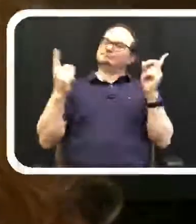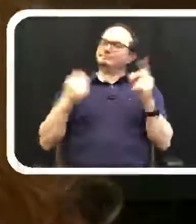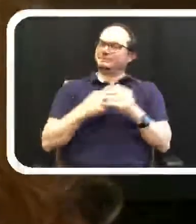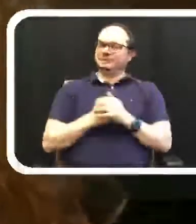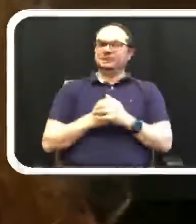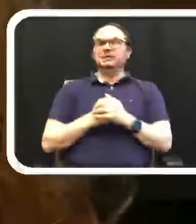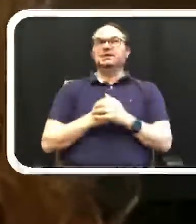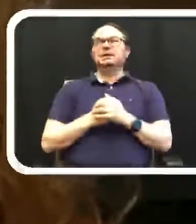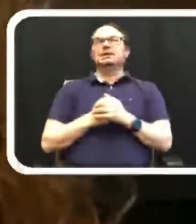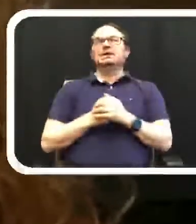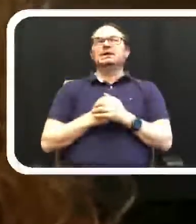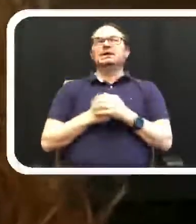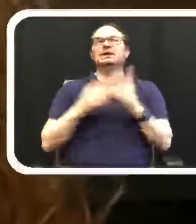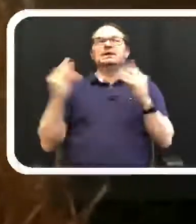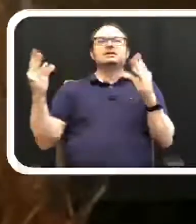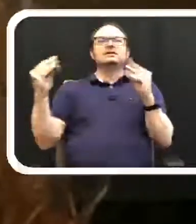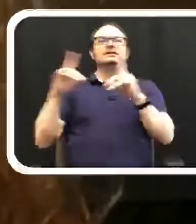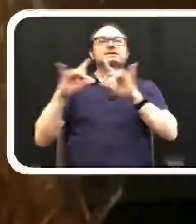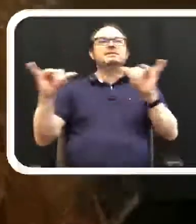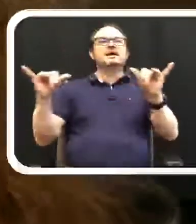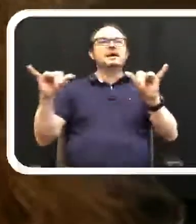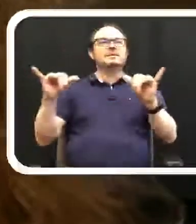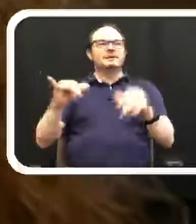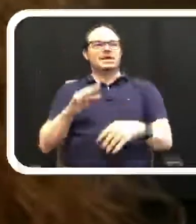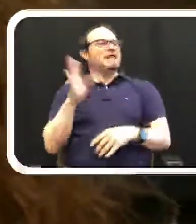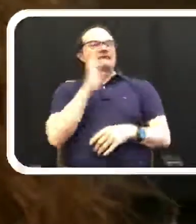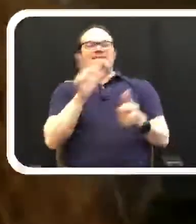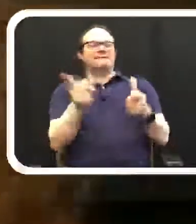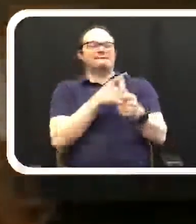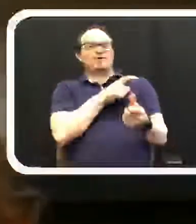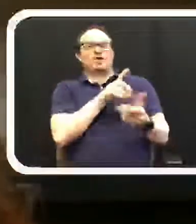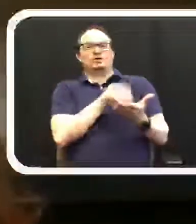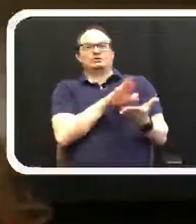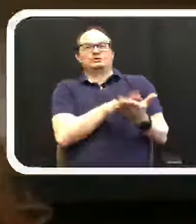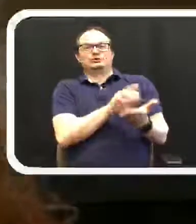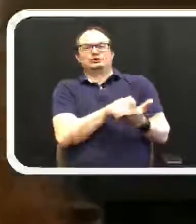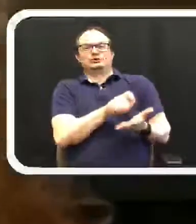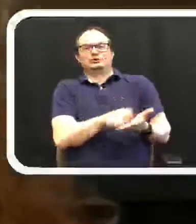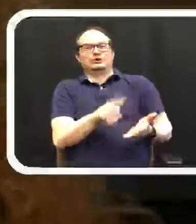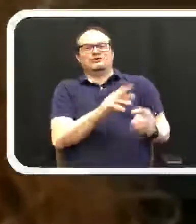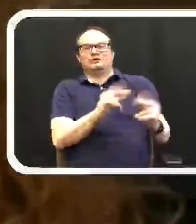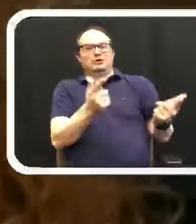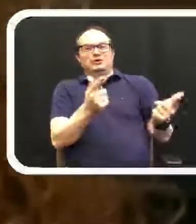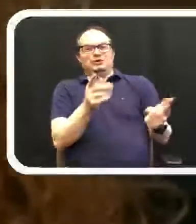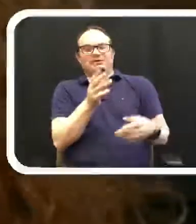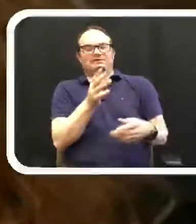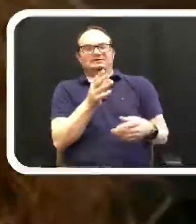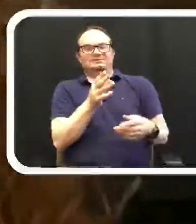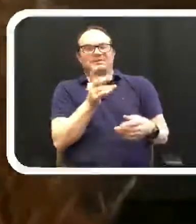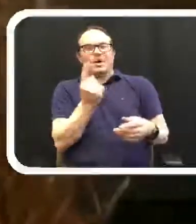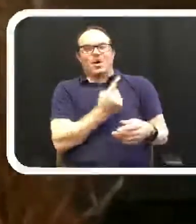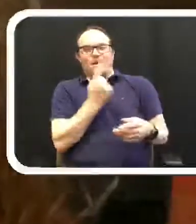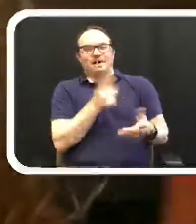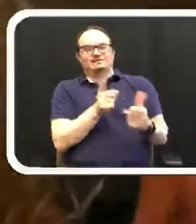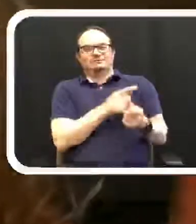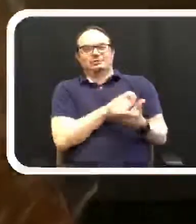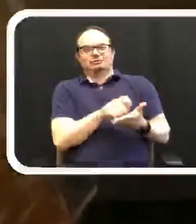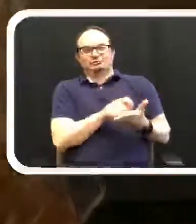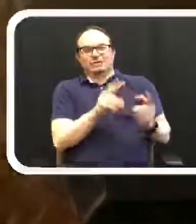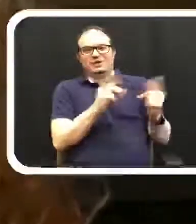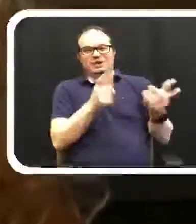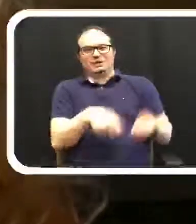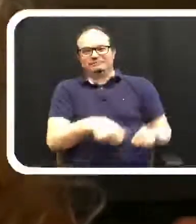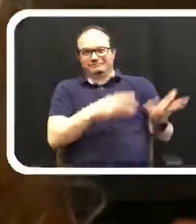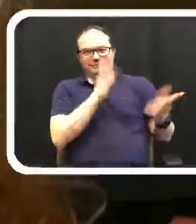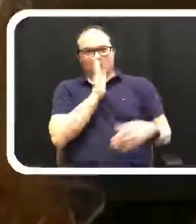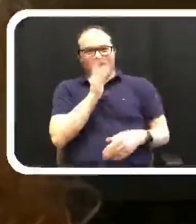are there some online resources? Draft is going to be good. Right. Yeah, and I think there's a fine line too between knowing